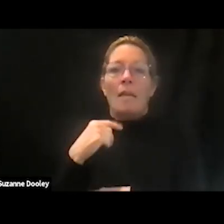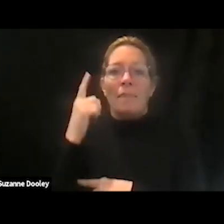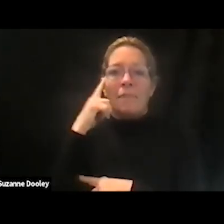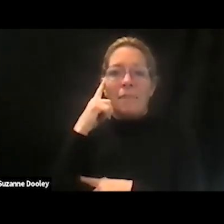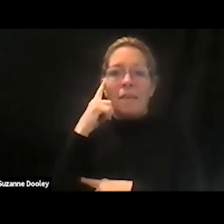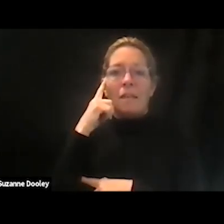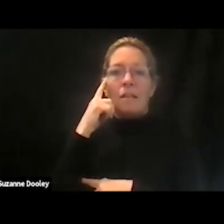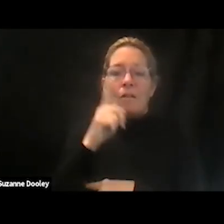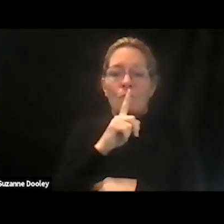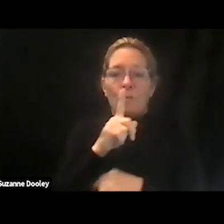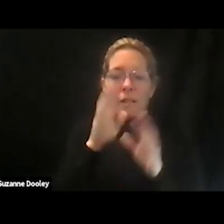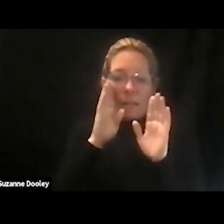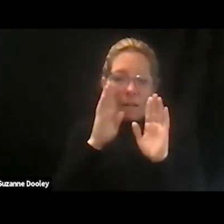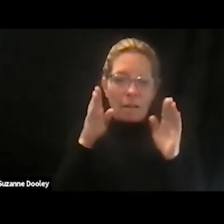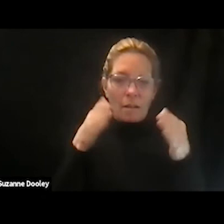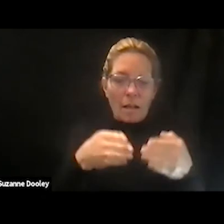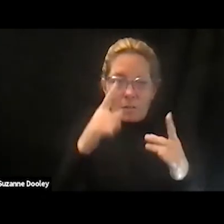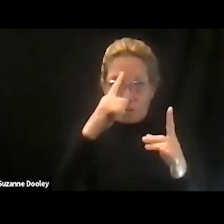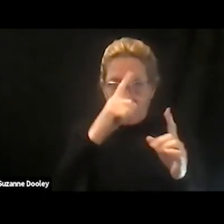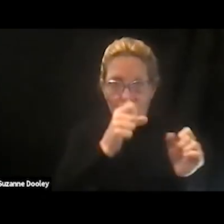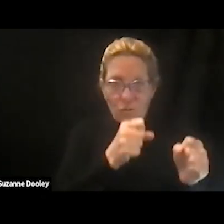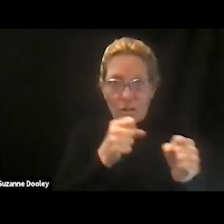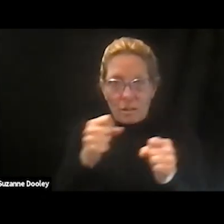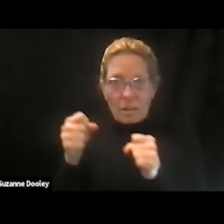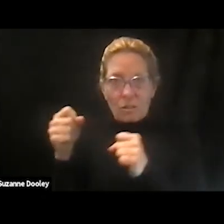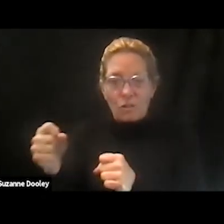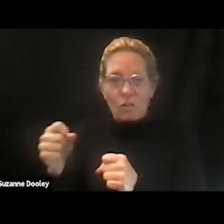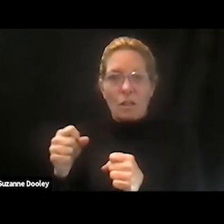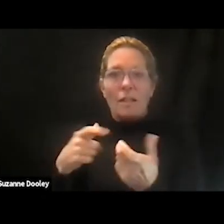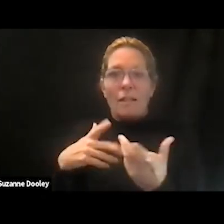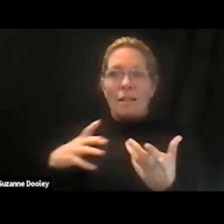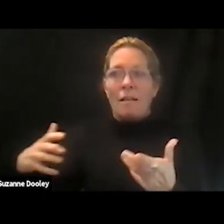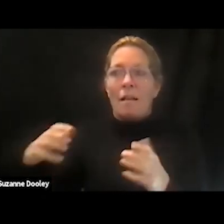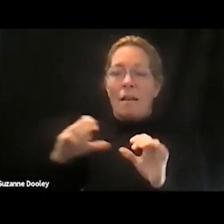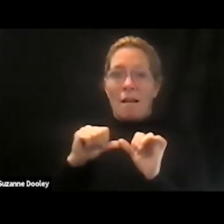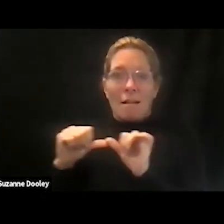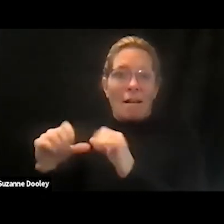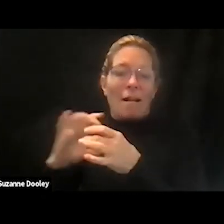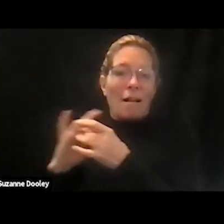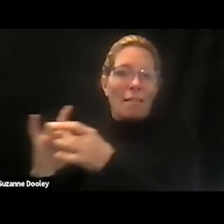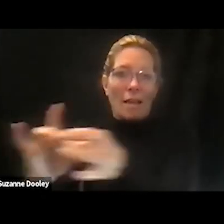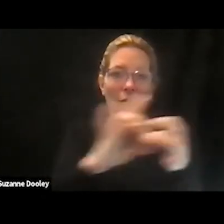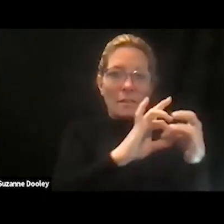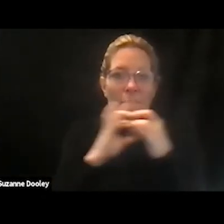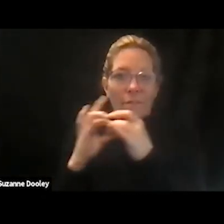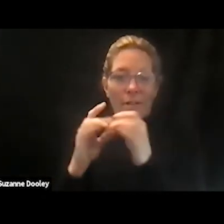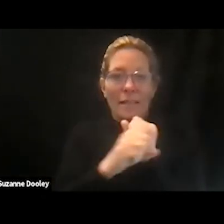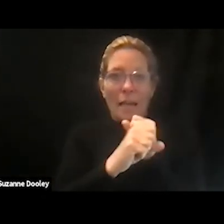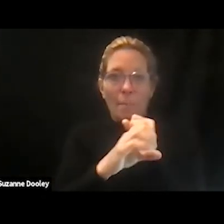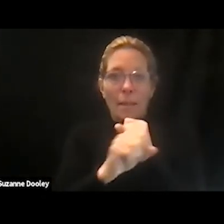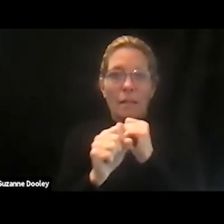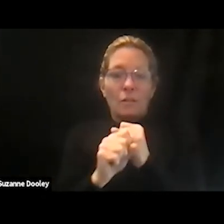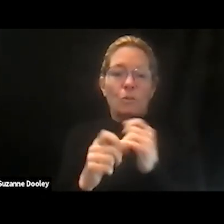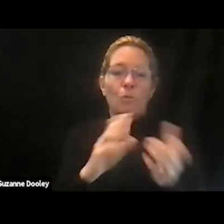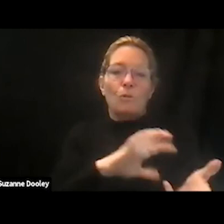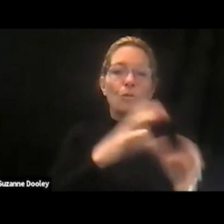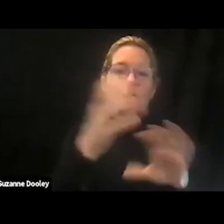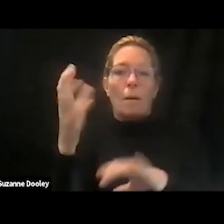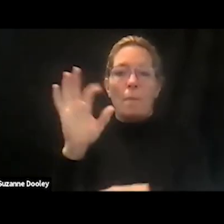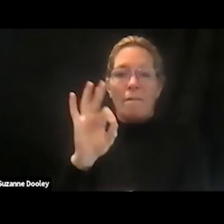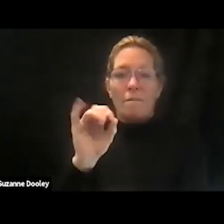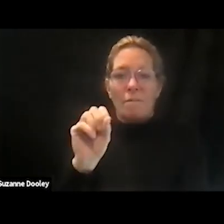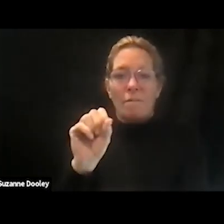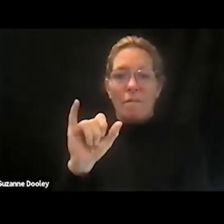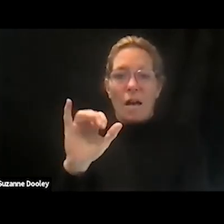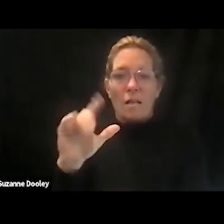that like really concentrated strategic collective campaigns to disrupt fossil fuel industry and corporations that are investing